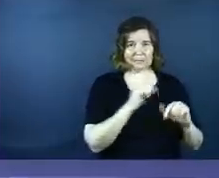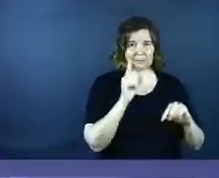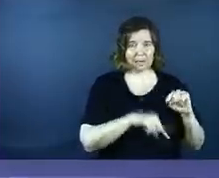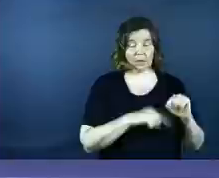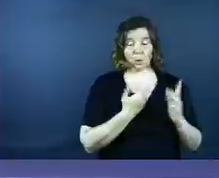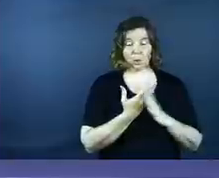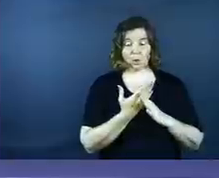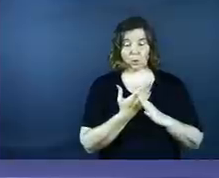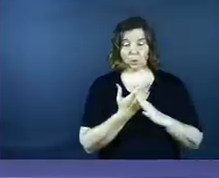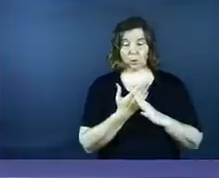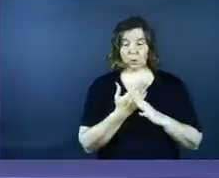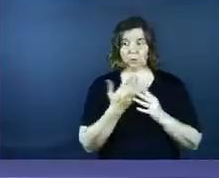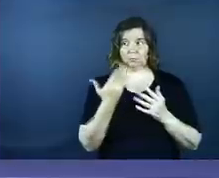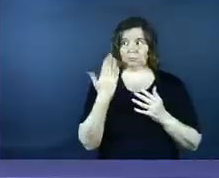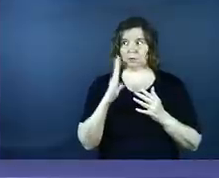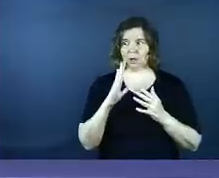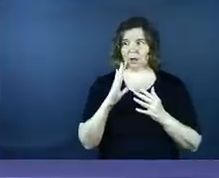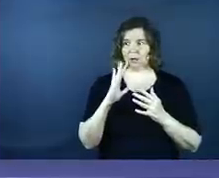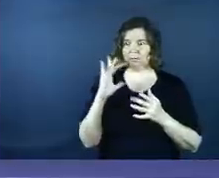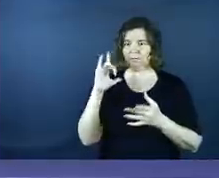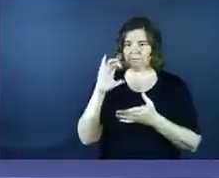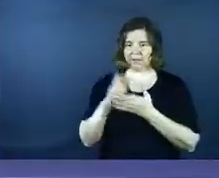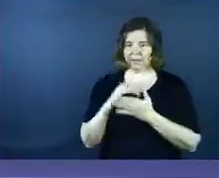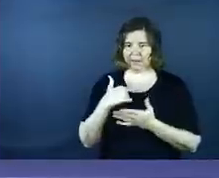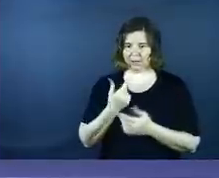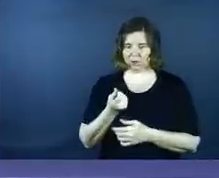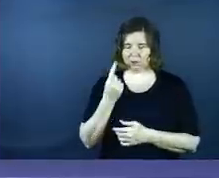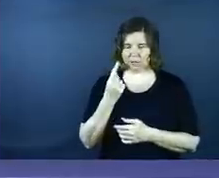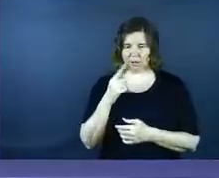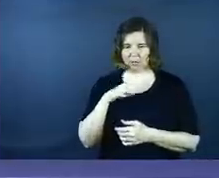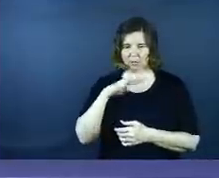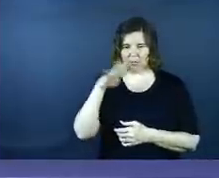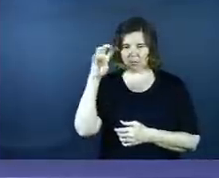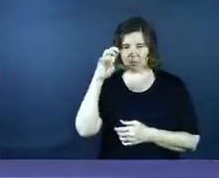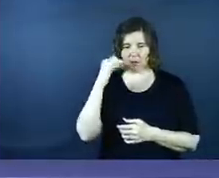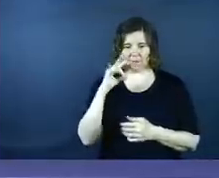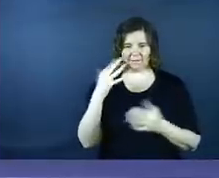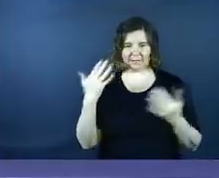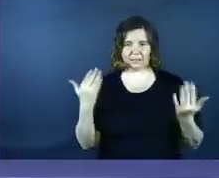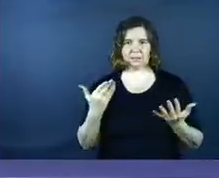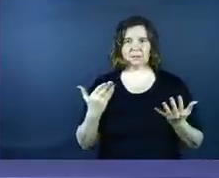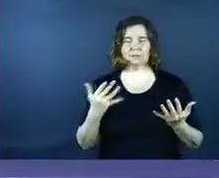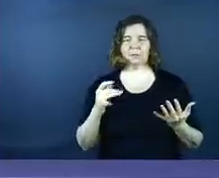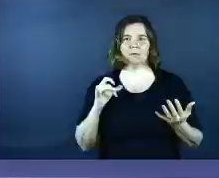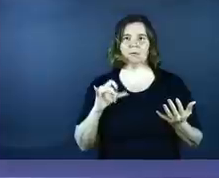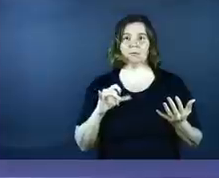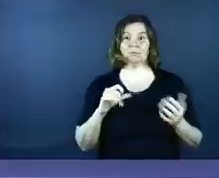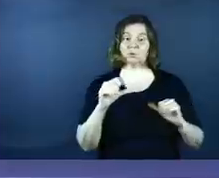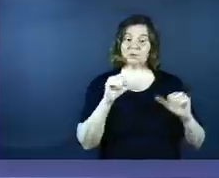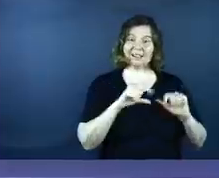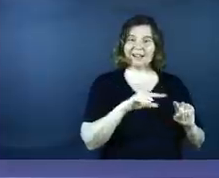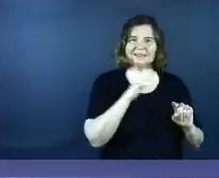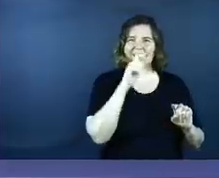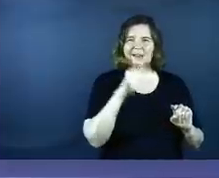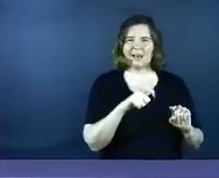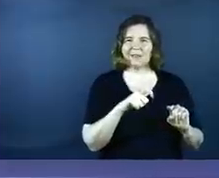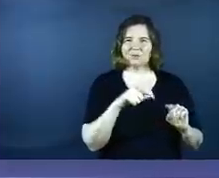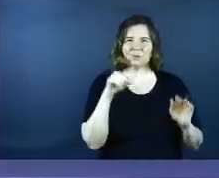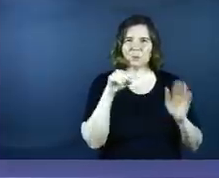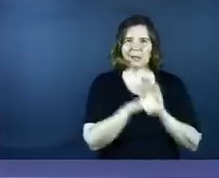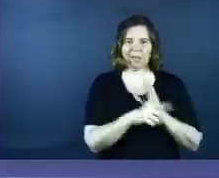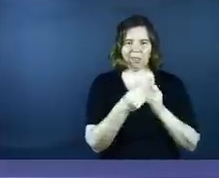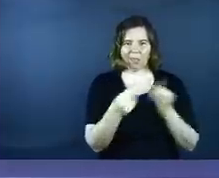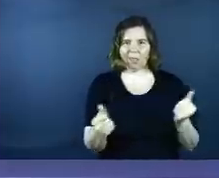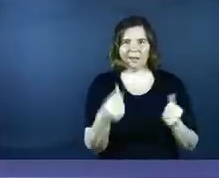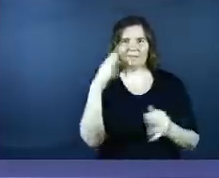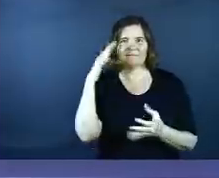the supernatural that I can understand the mystery of existence. See, science doesn't have to kill